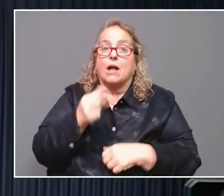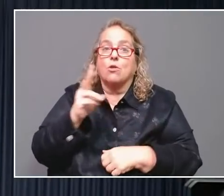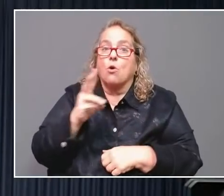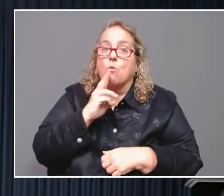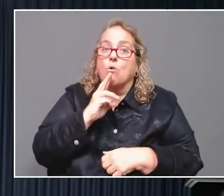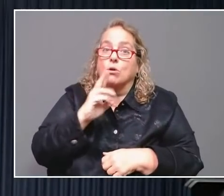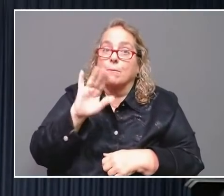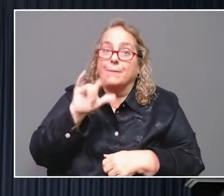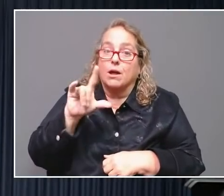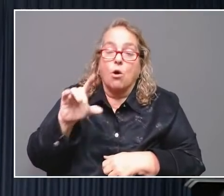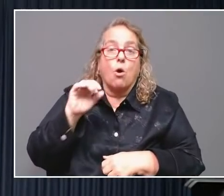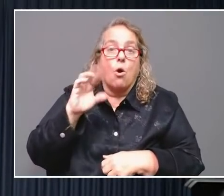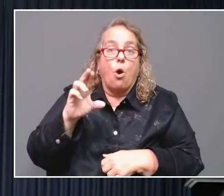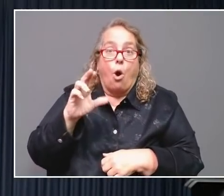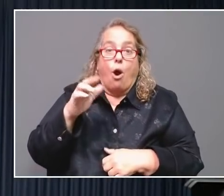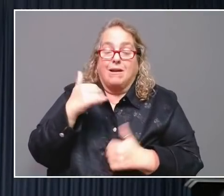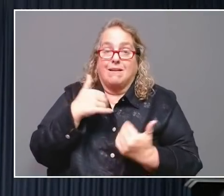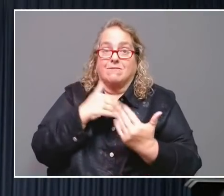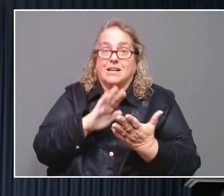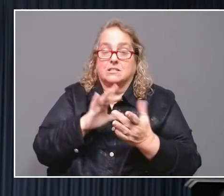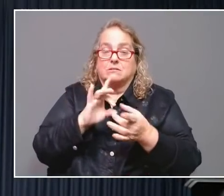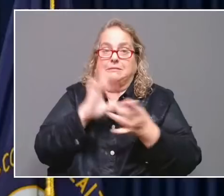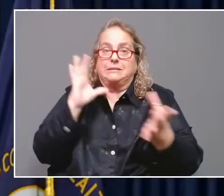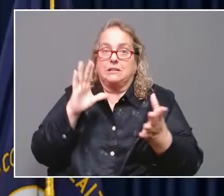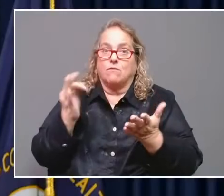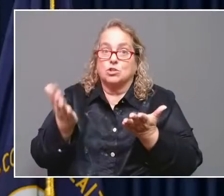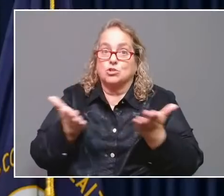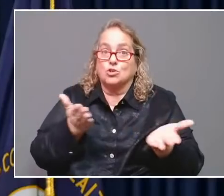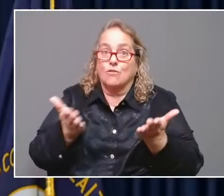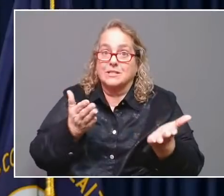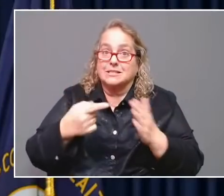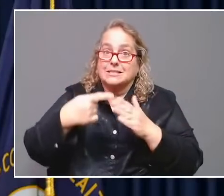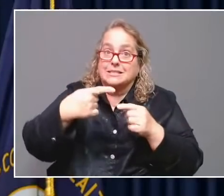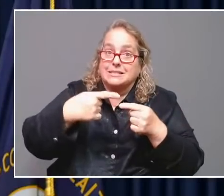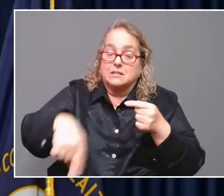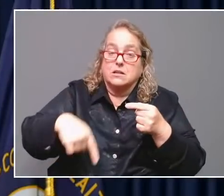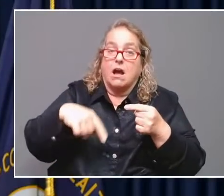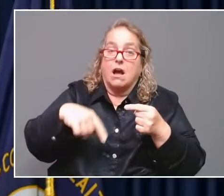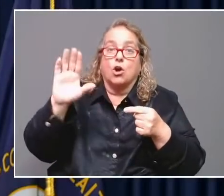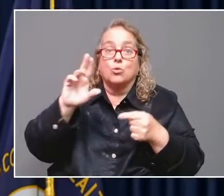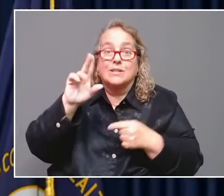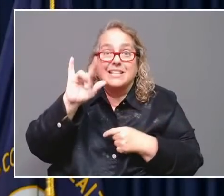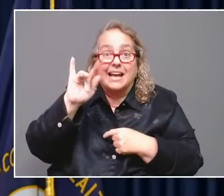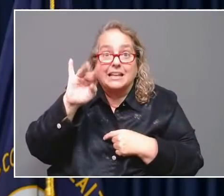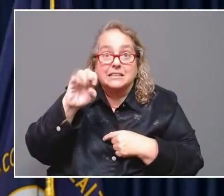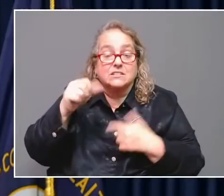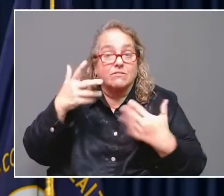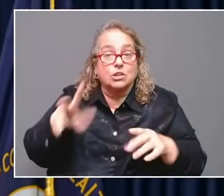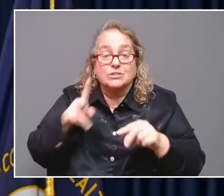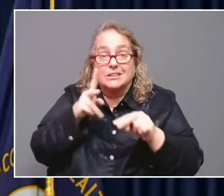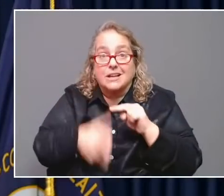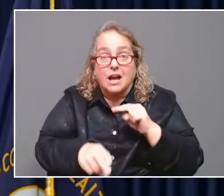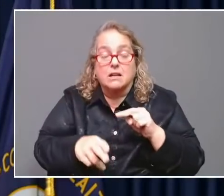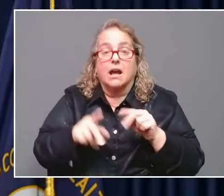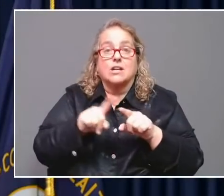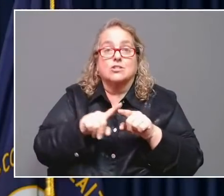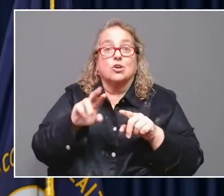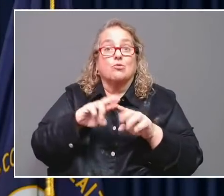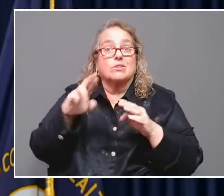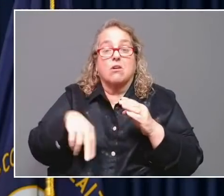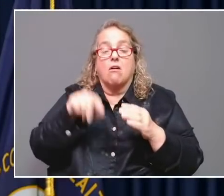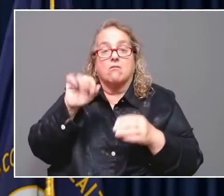facing disconnection of service or who have already had their utilities disconnected as a result of the pandemic.